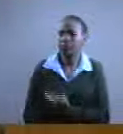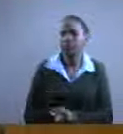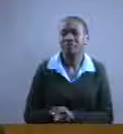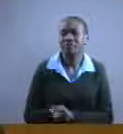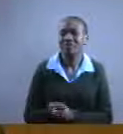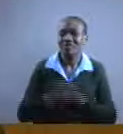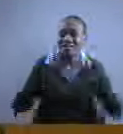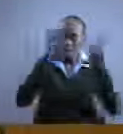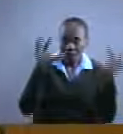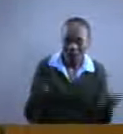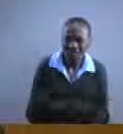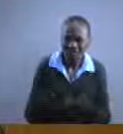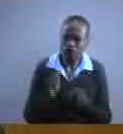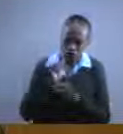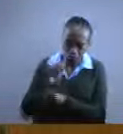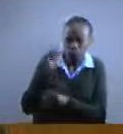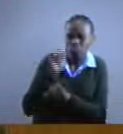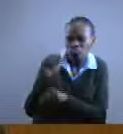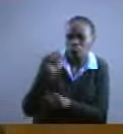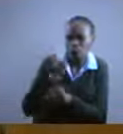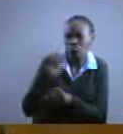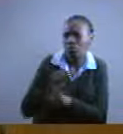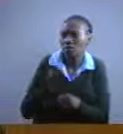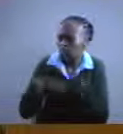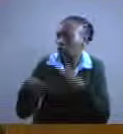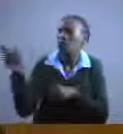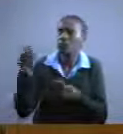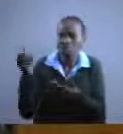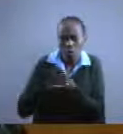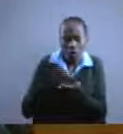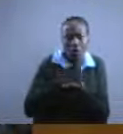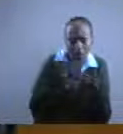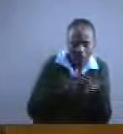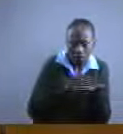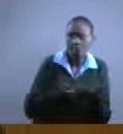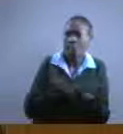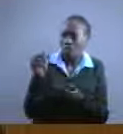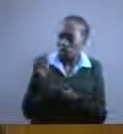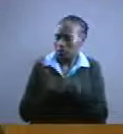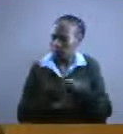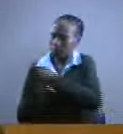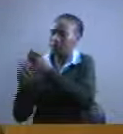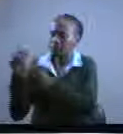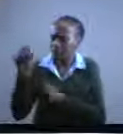a wonderful campaigning tool. Go out and campaign and get votes for the ANC. Thank you.